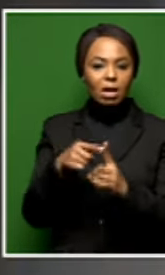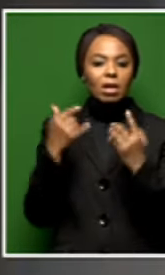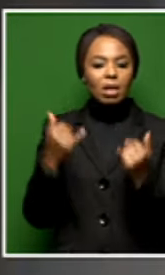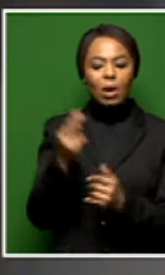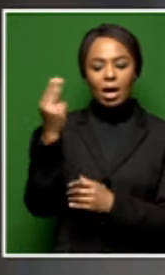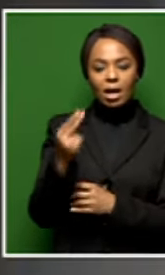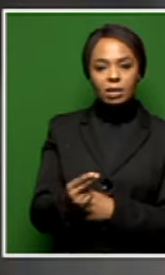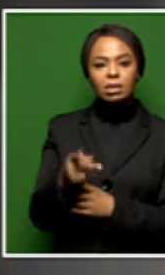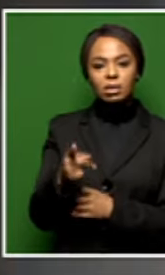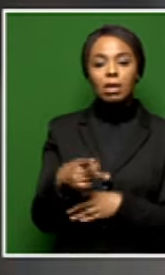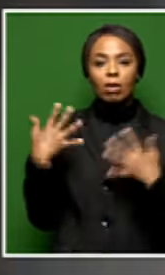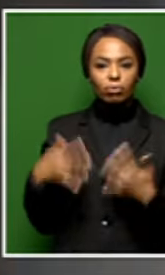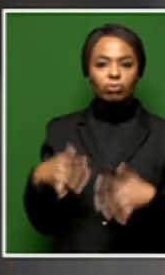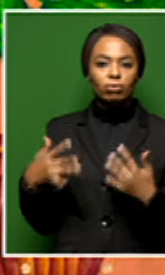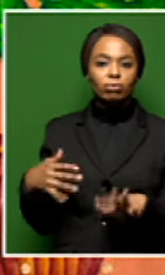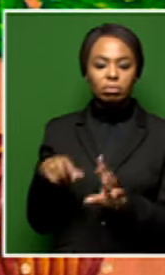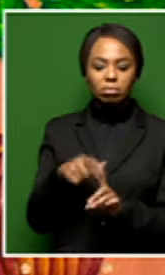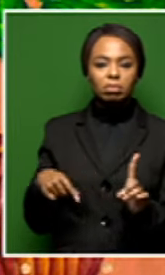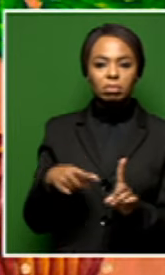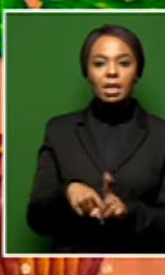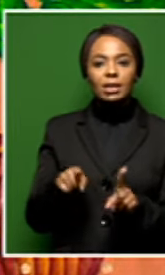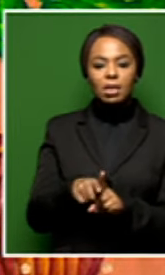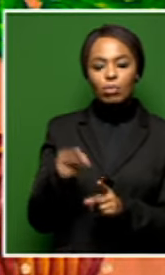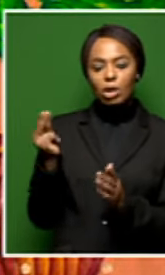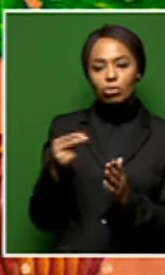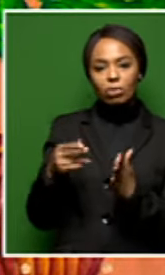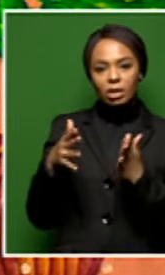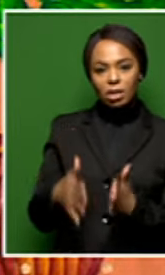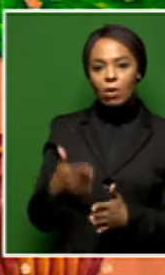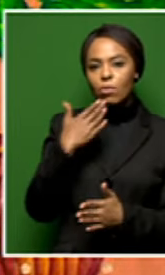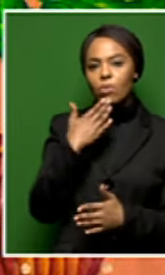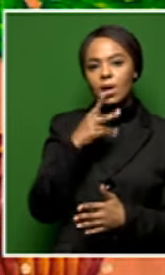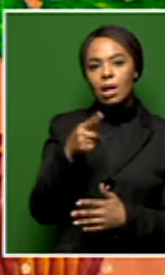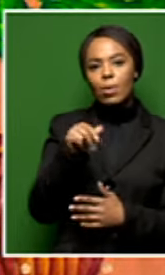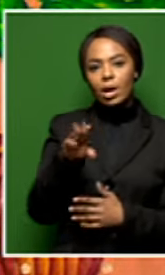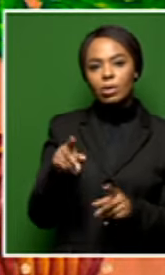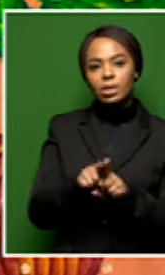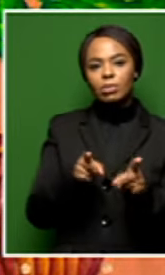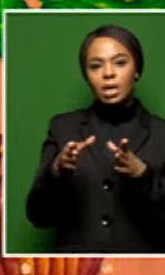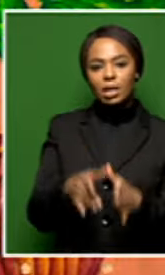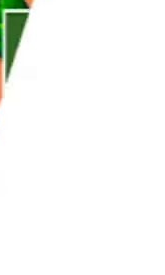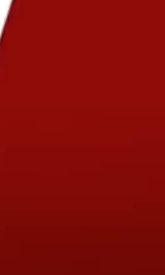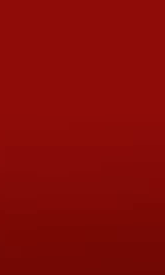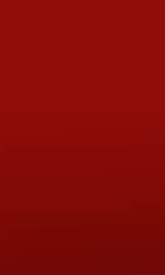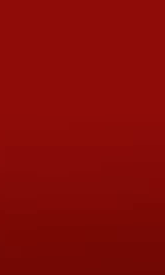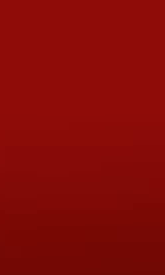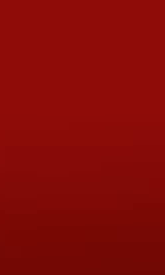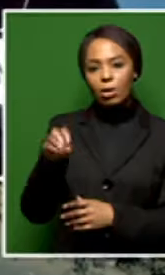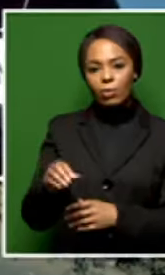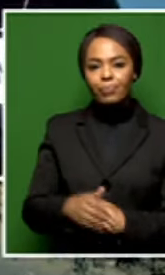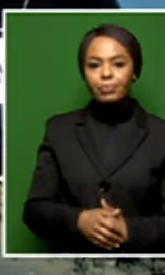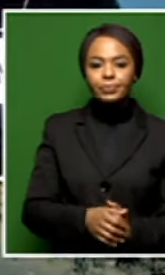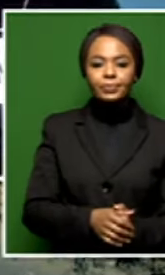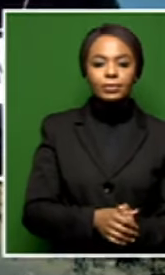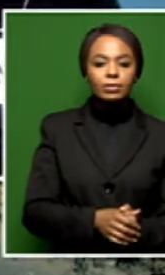project, we're now joined by its curator, Kamogelo Walaza, and director, Musa Nxumalo. Very good morning to you two. Thank you so much for joining us. Welcome to Morning Live.